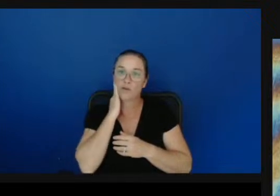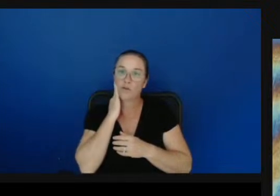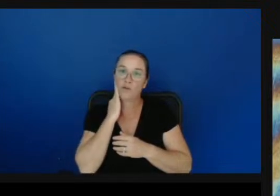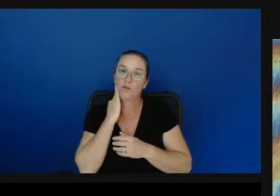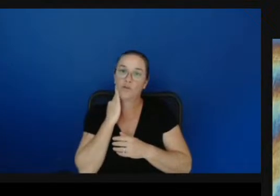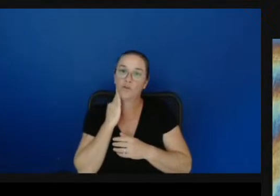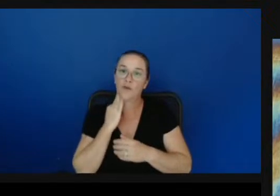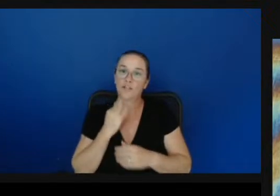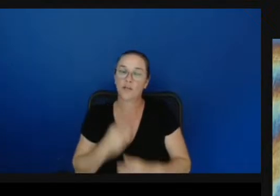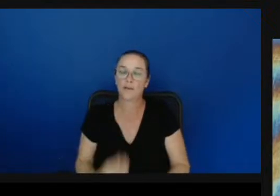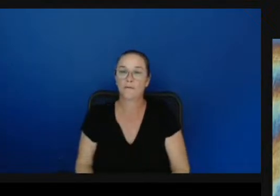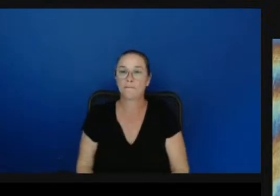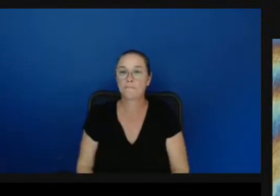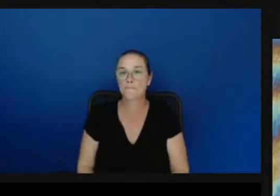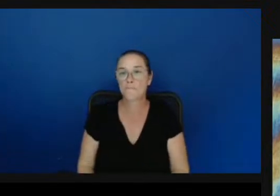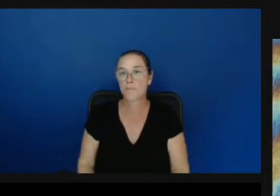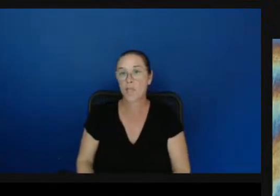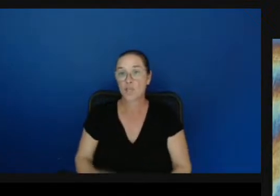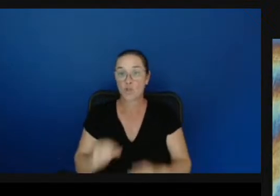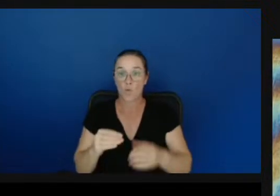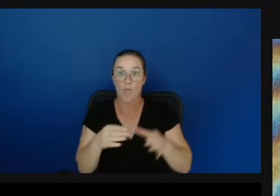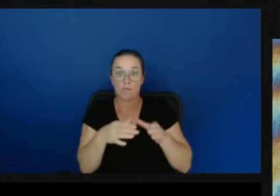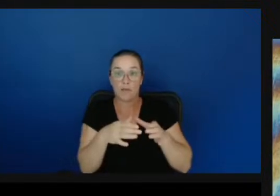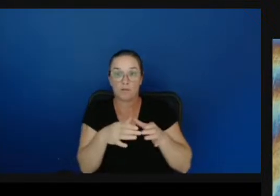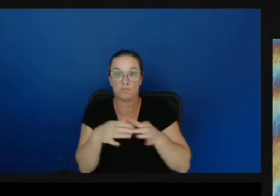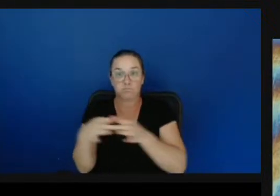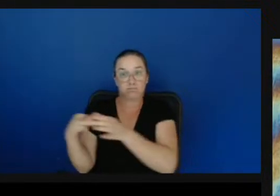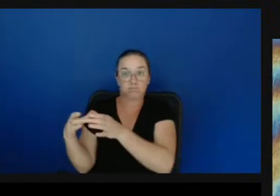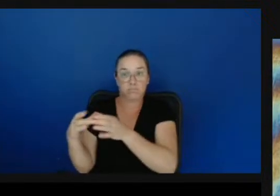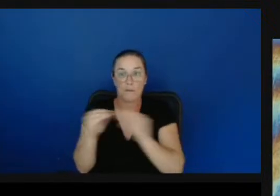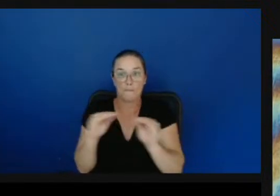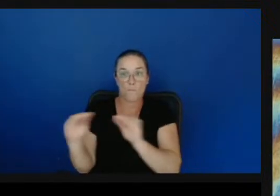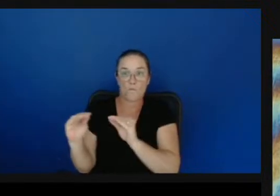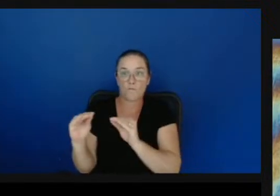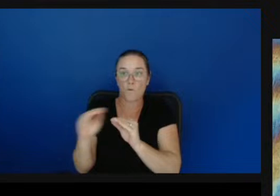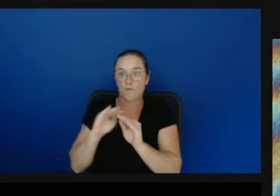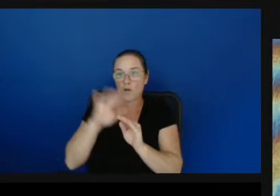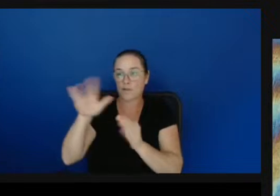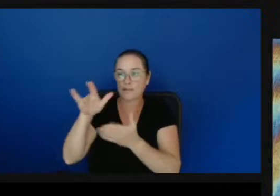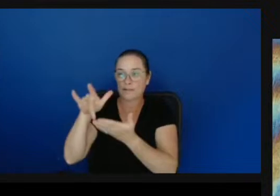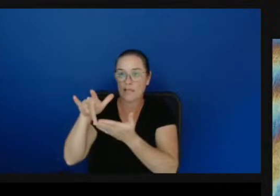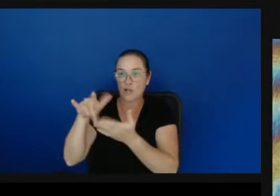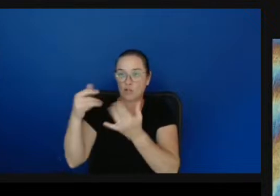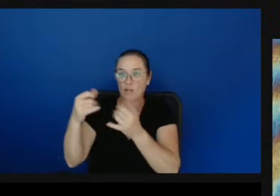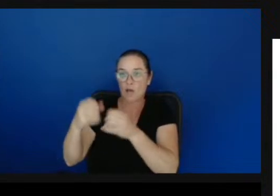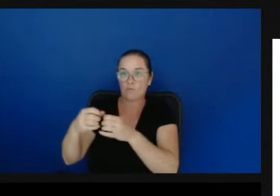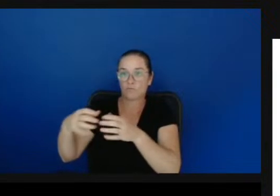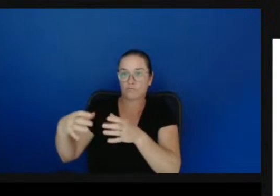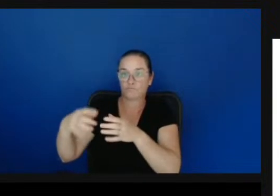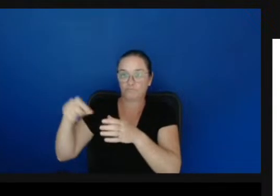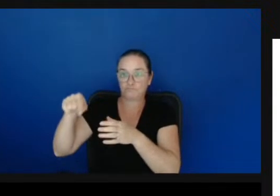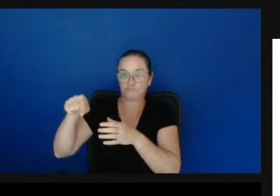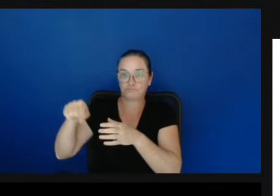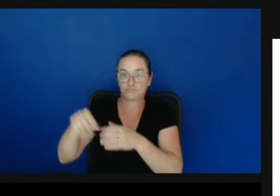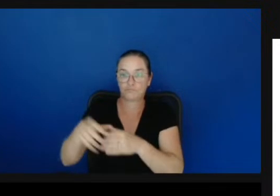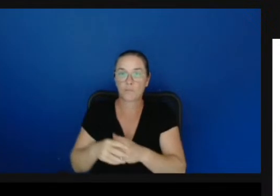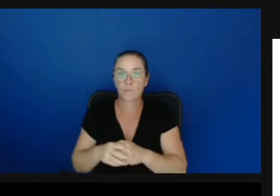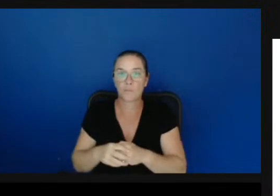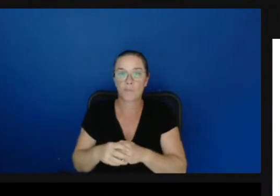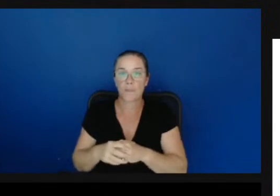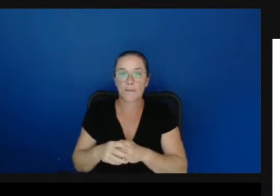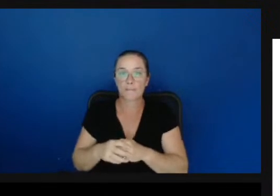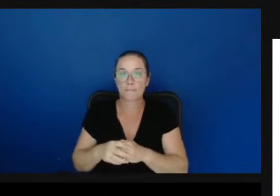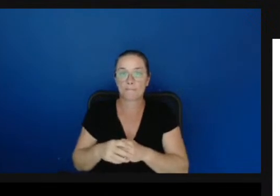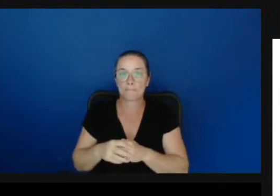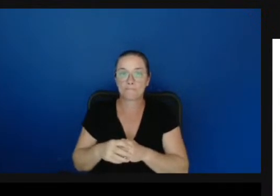fourth pulse might have moved the center over in this direction. But that was as far as